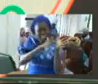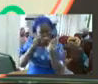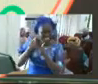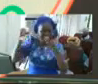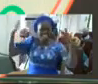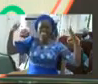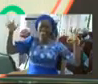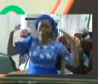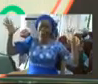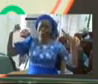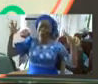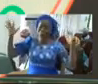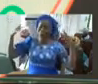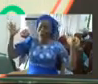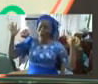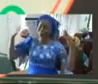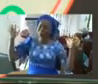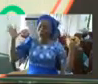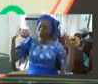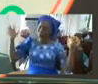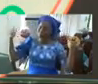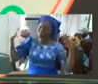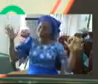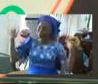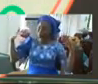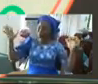Let's clap for Jesus as they go.